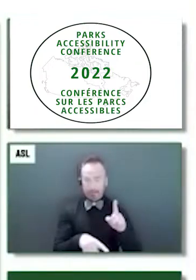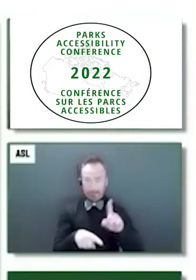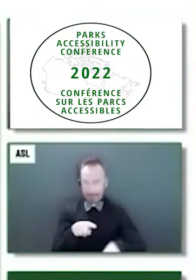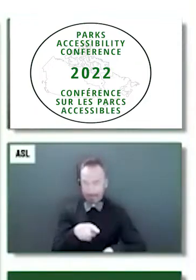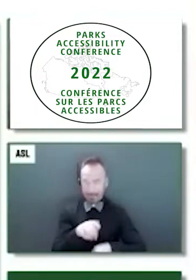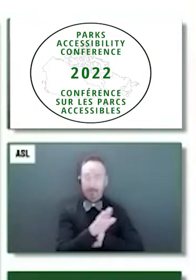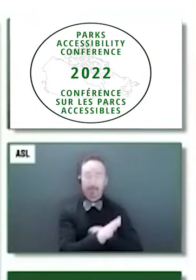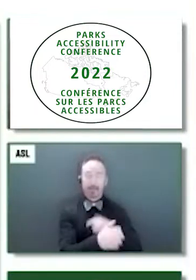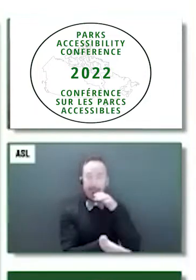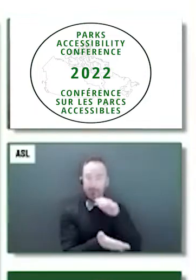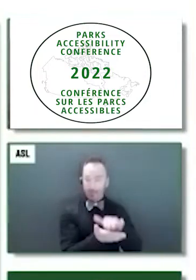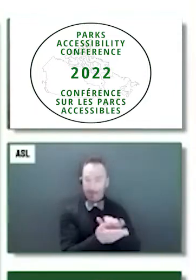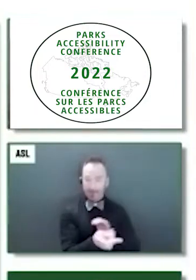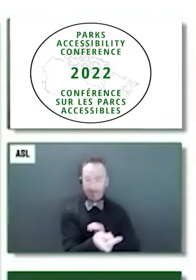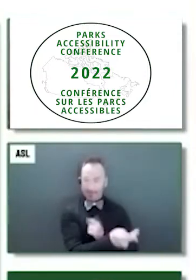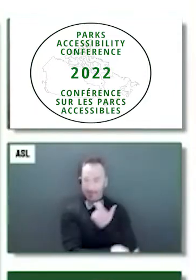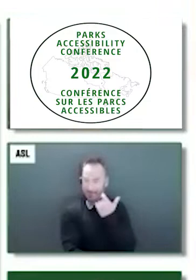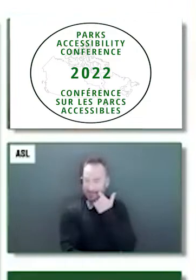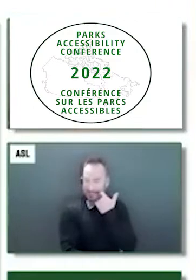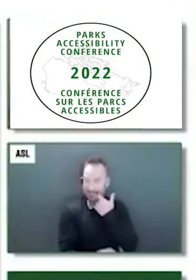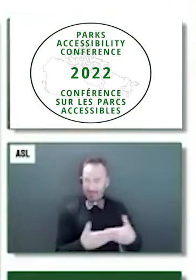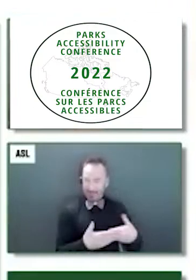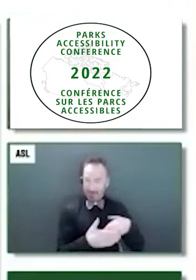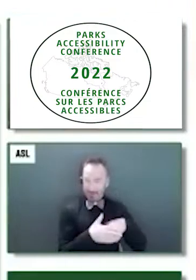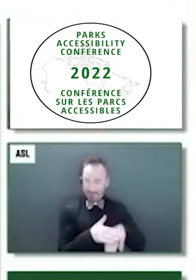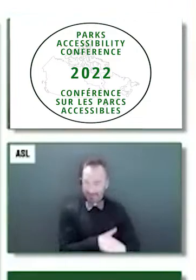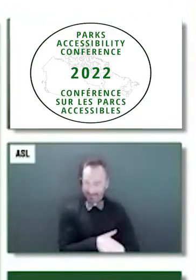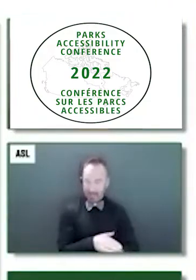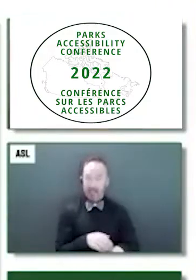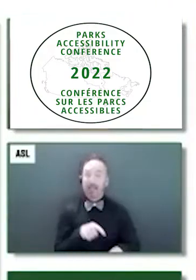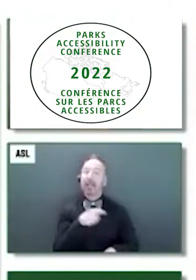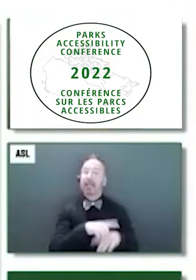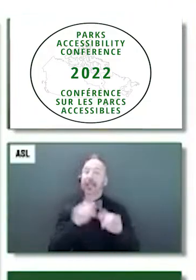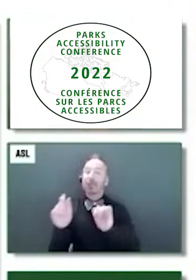a recorded talk for our conference today. Welcome, Mahadeo.